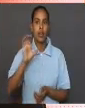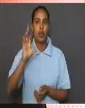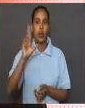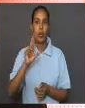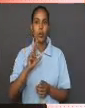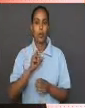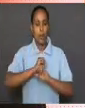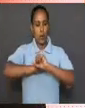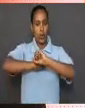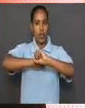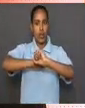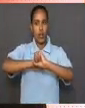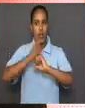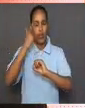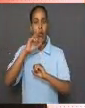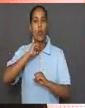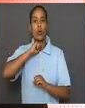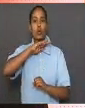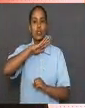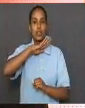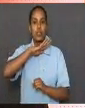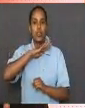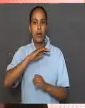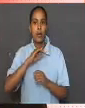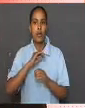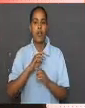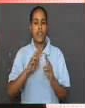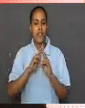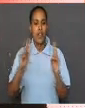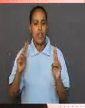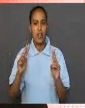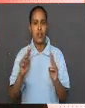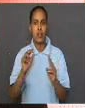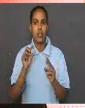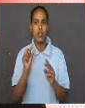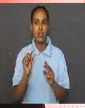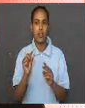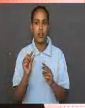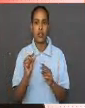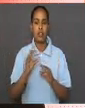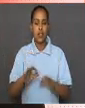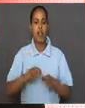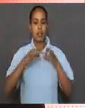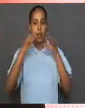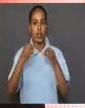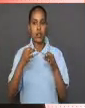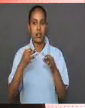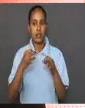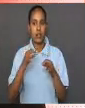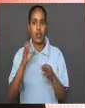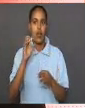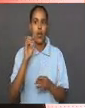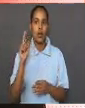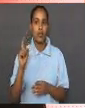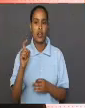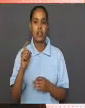Chromium is protected from corrosion by a very thin, transparent